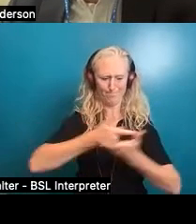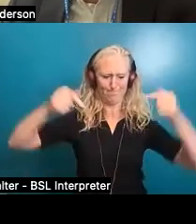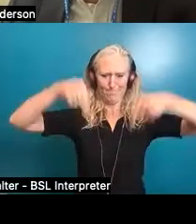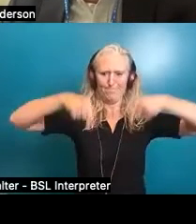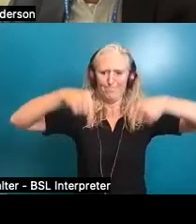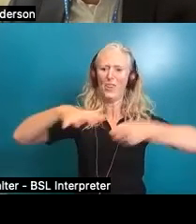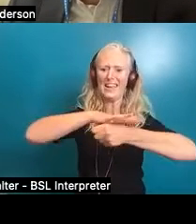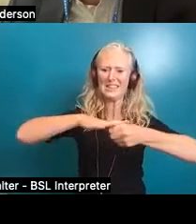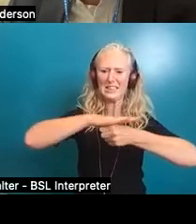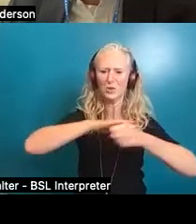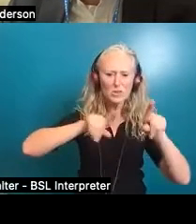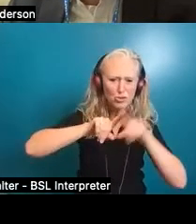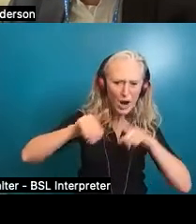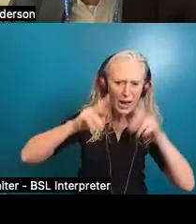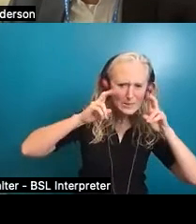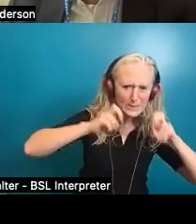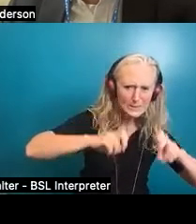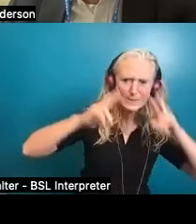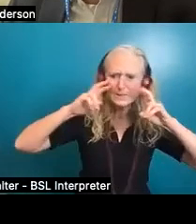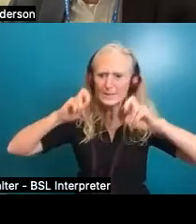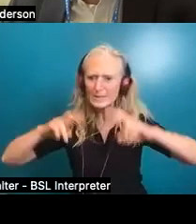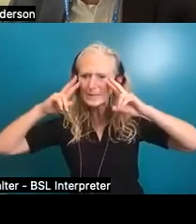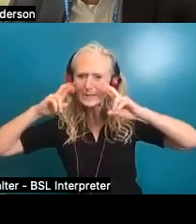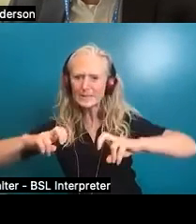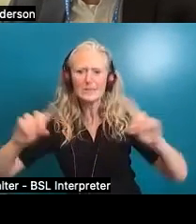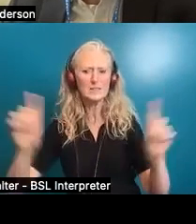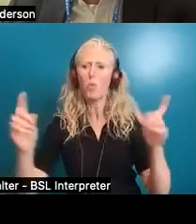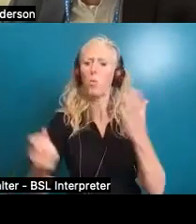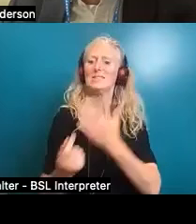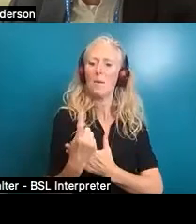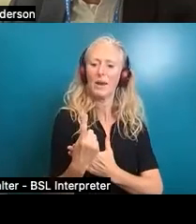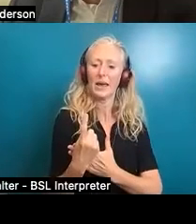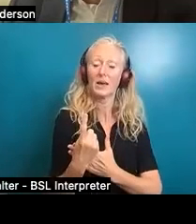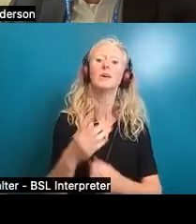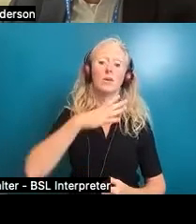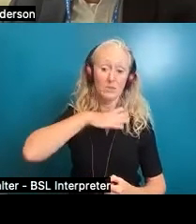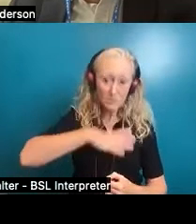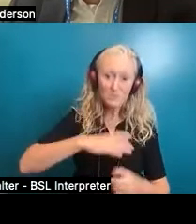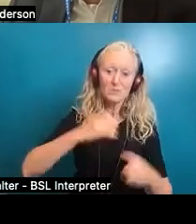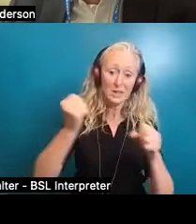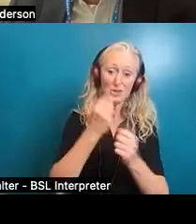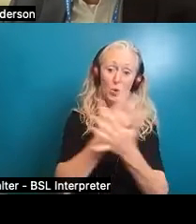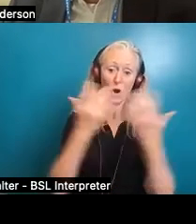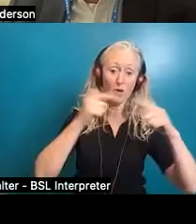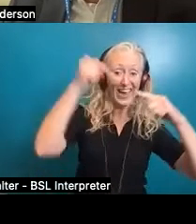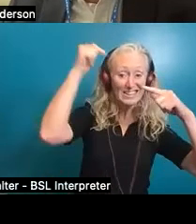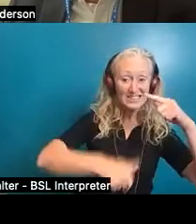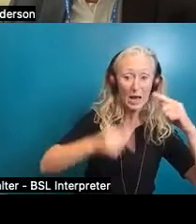And we'd have to do a lot of very careful testing to say to you for sure, we do not think this is Usher syndrome.